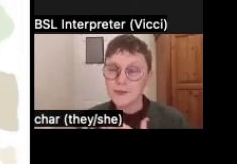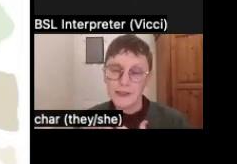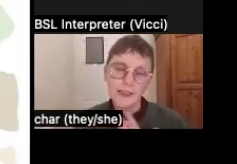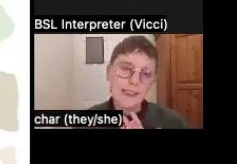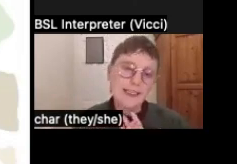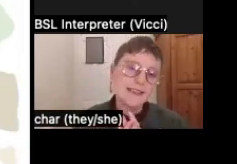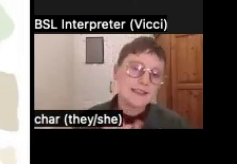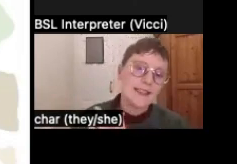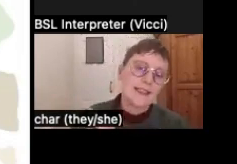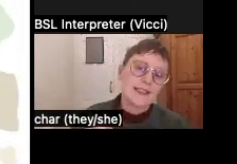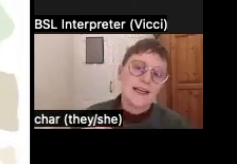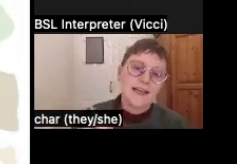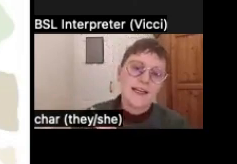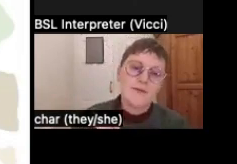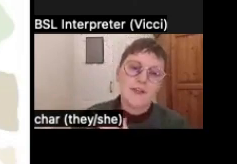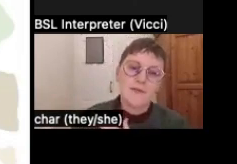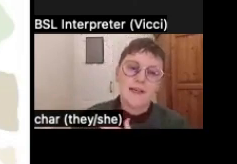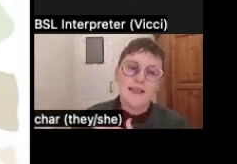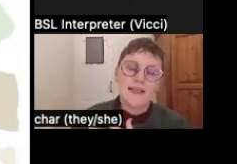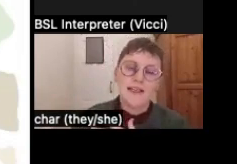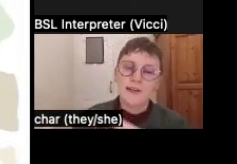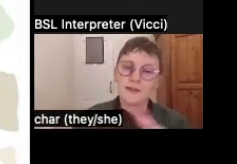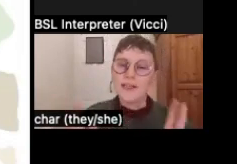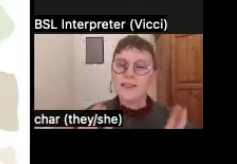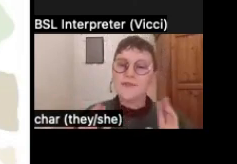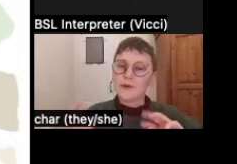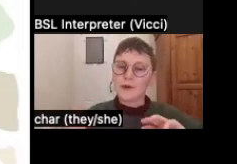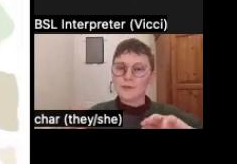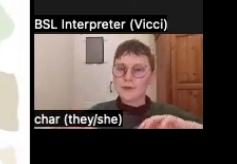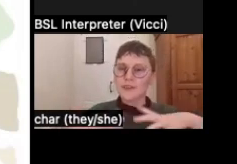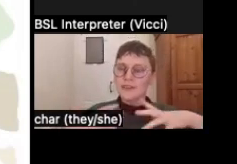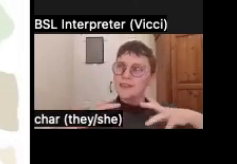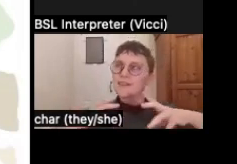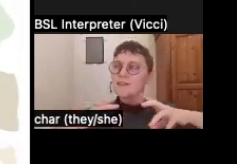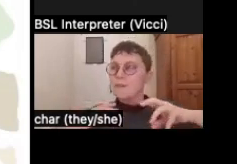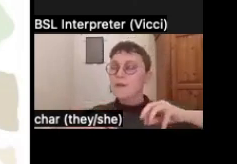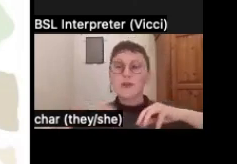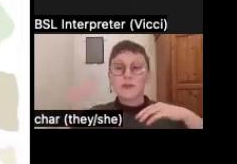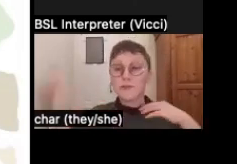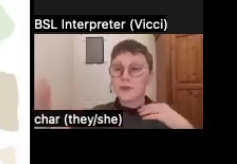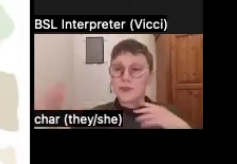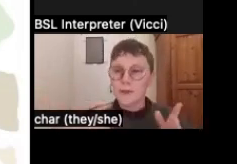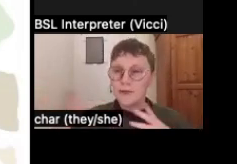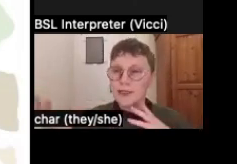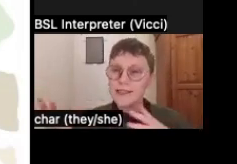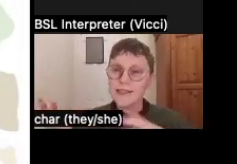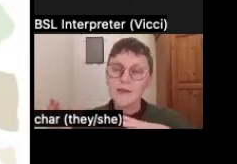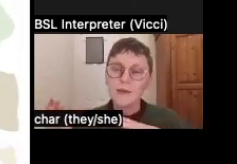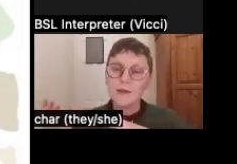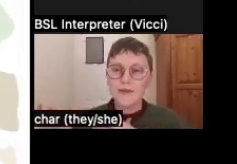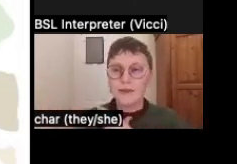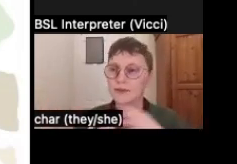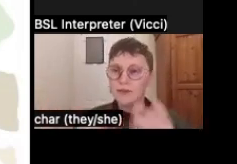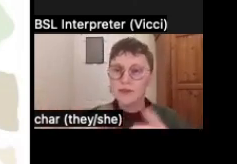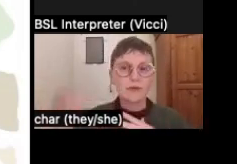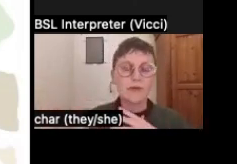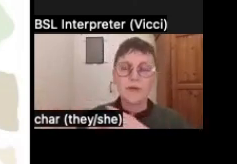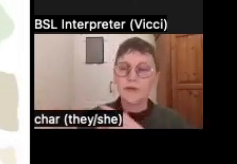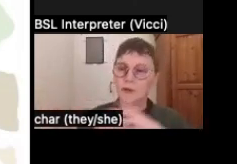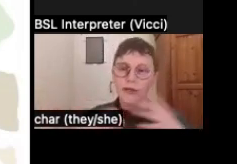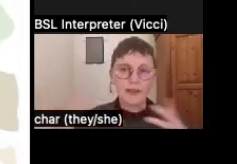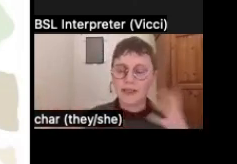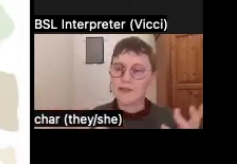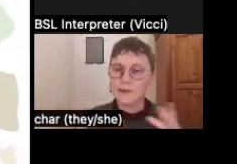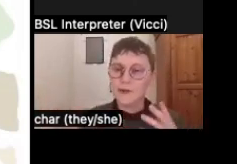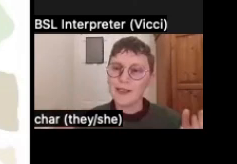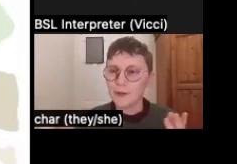concepts that we're looking at. Followed by a kind of creative prompt, which is you can respond to by writing, or if you want to draw,